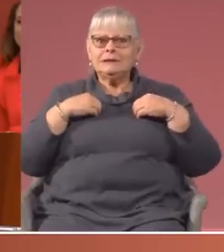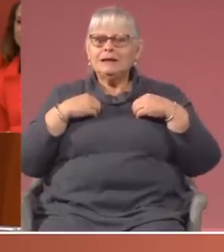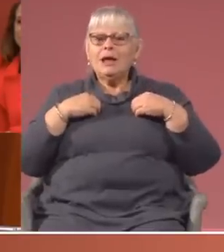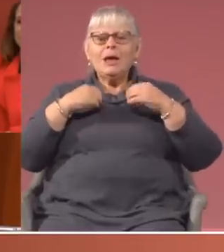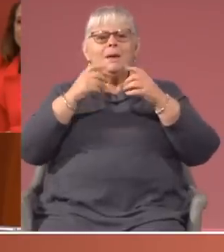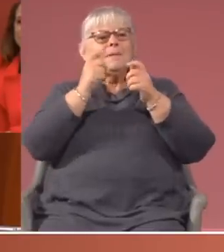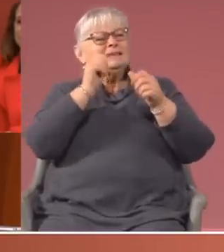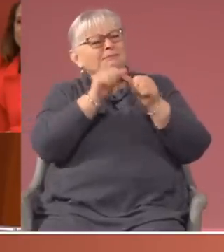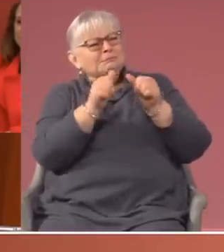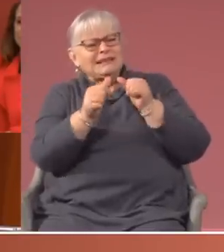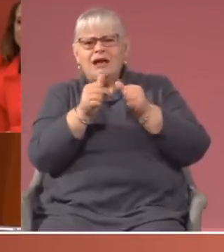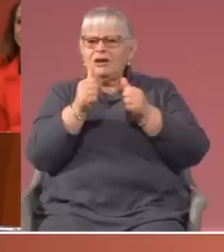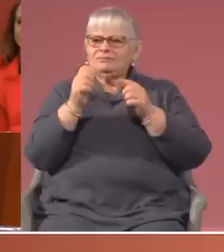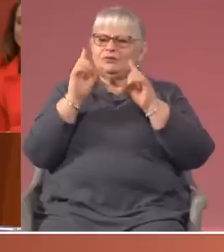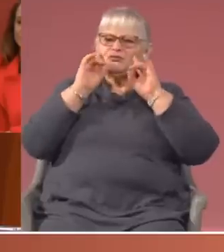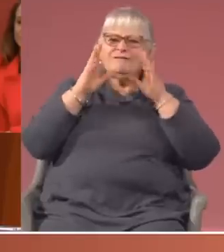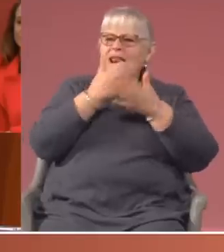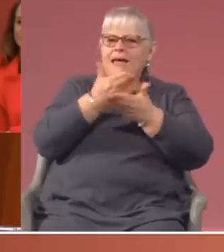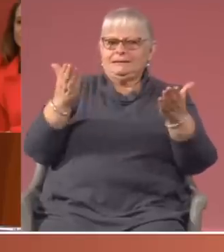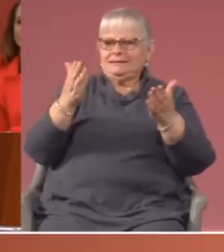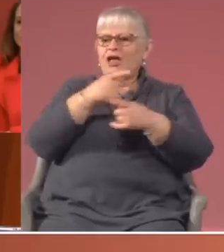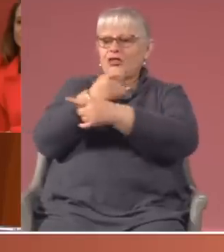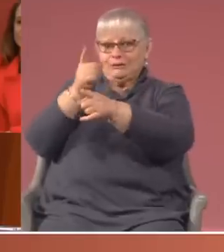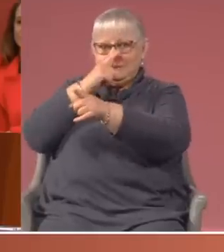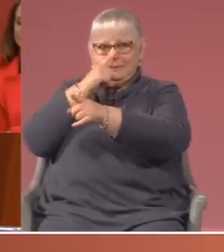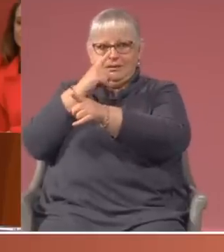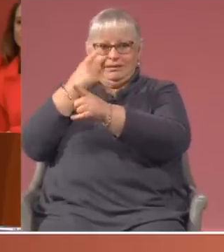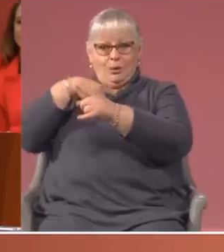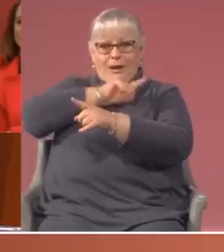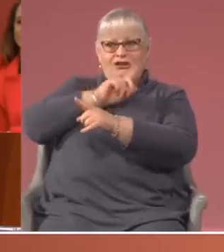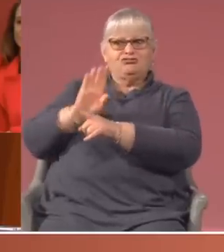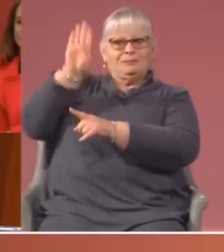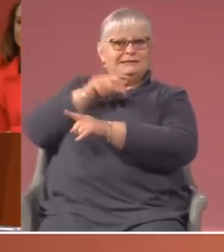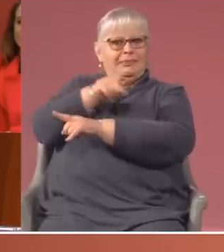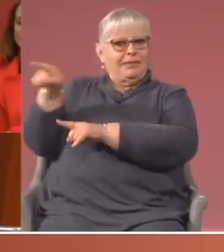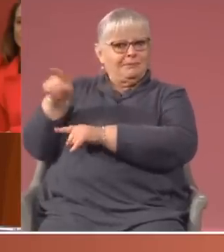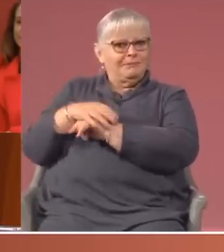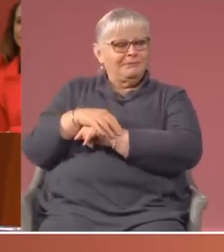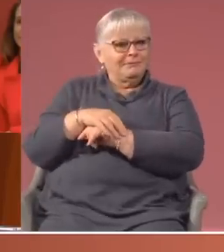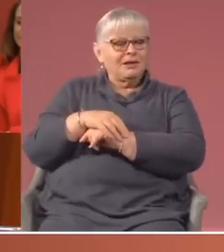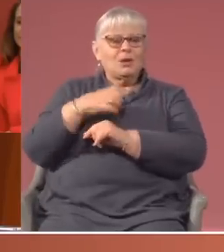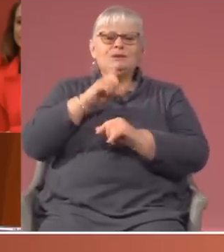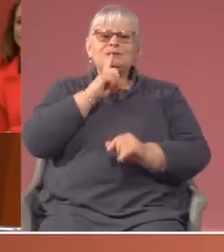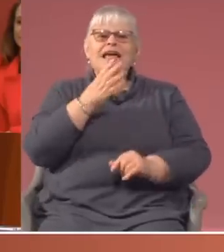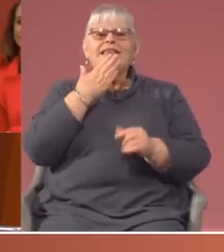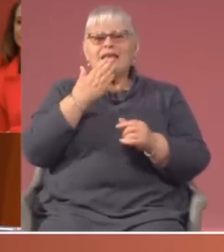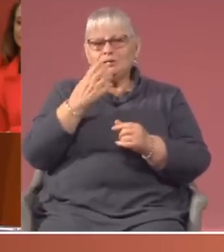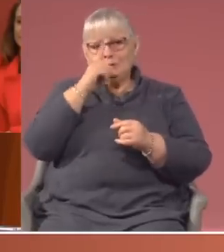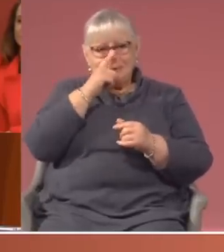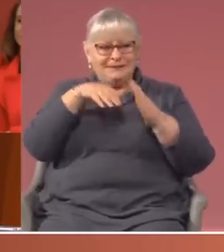people who we've been sent here to represent. And so finally, I would like to say thank you to the people of the